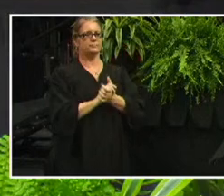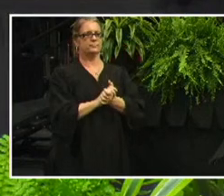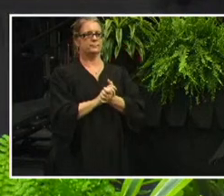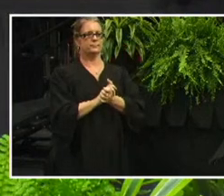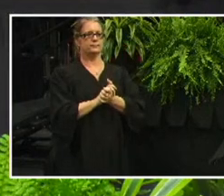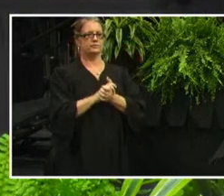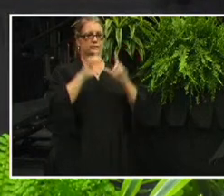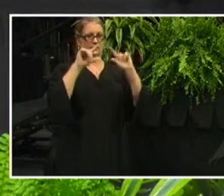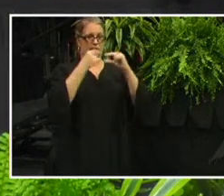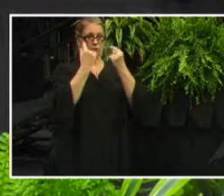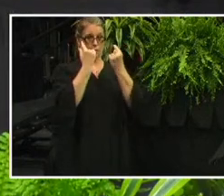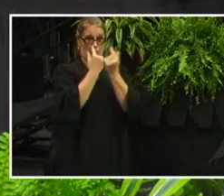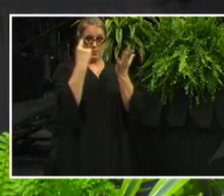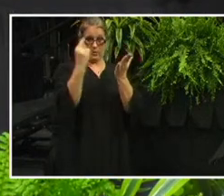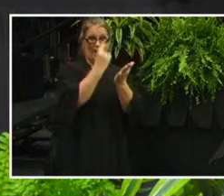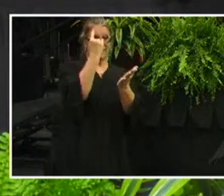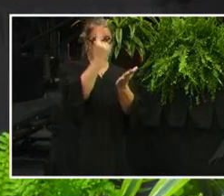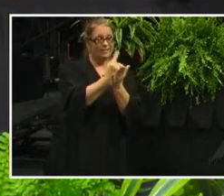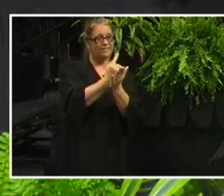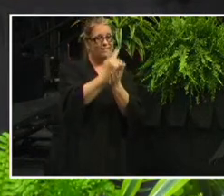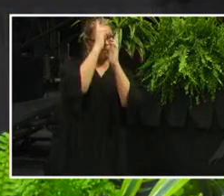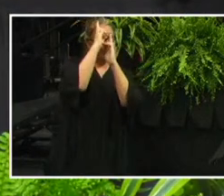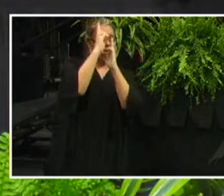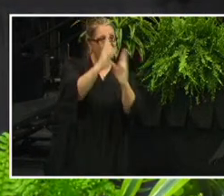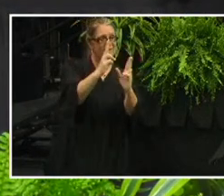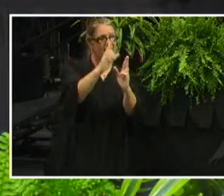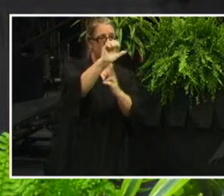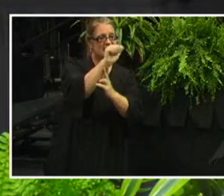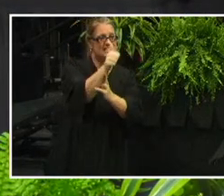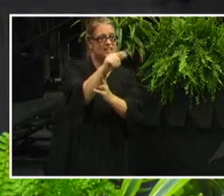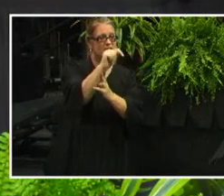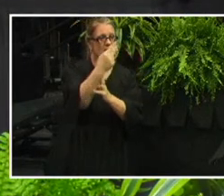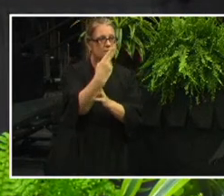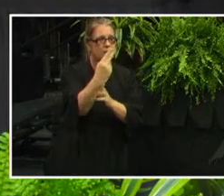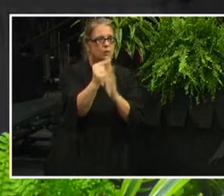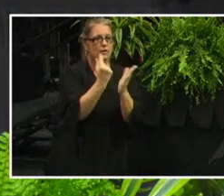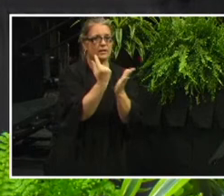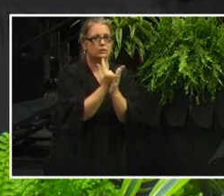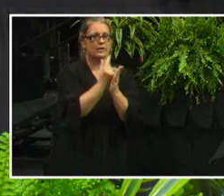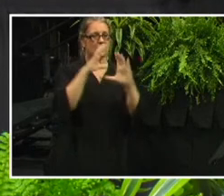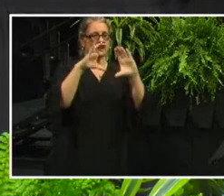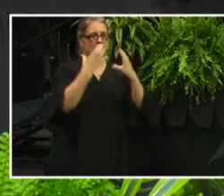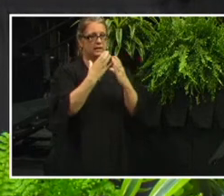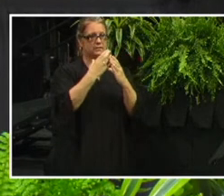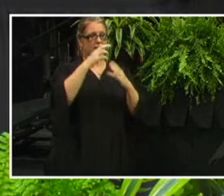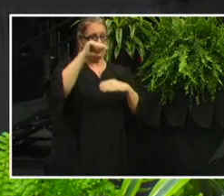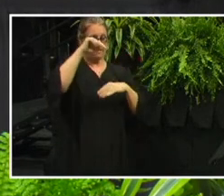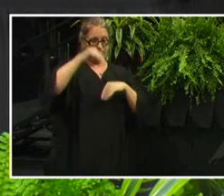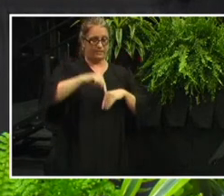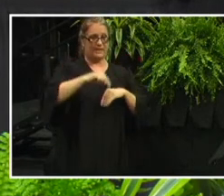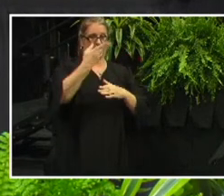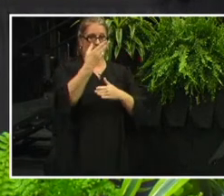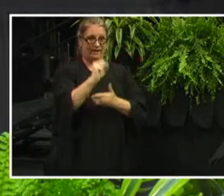This group of graduates has the honor of being the 10th graduating class of New Hampstead High School.